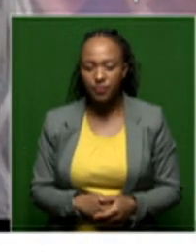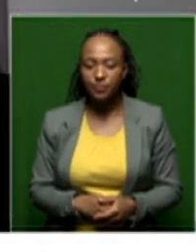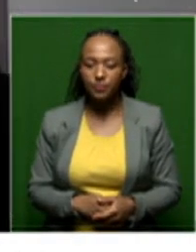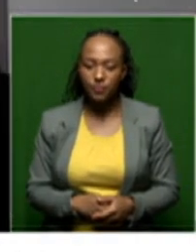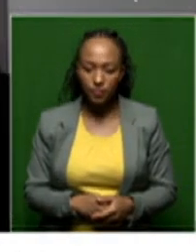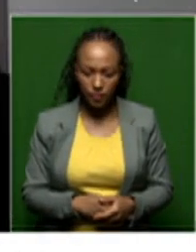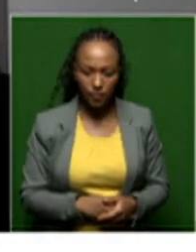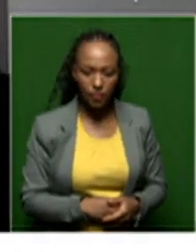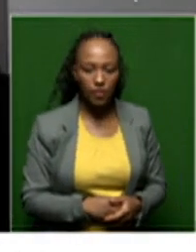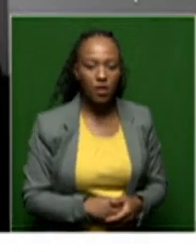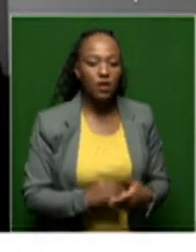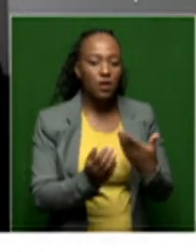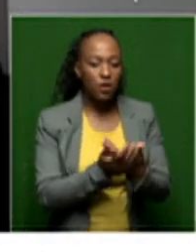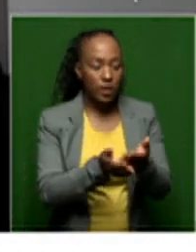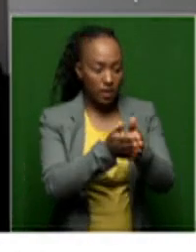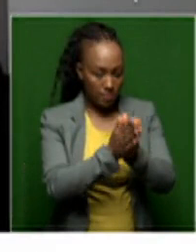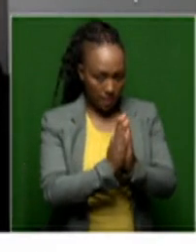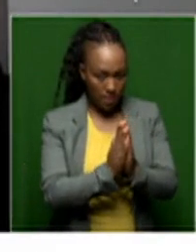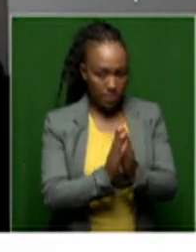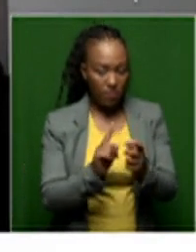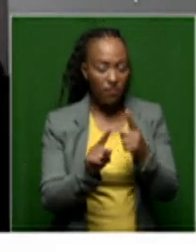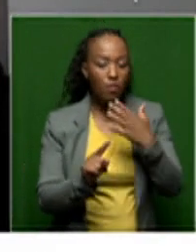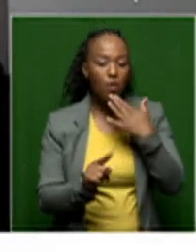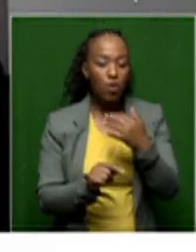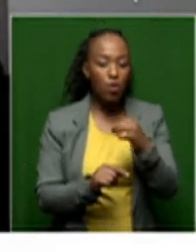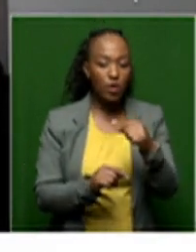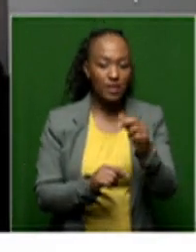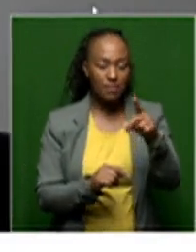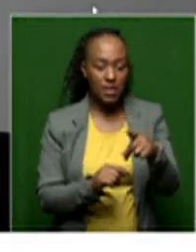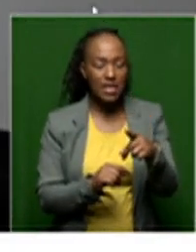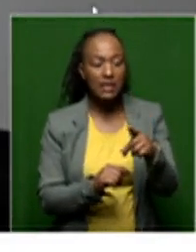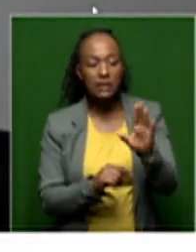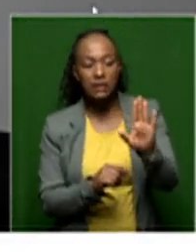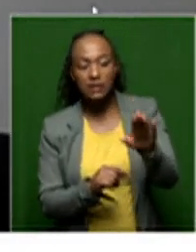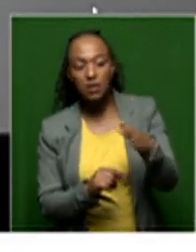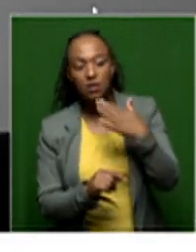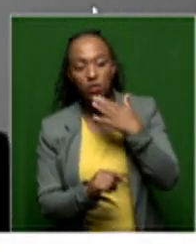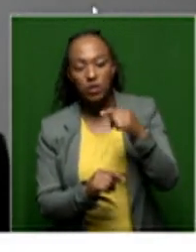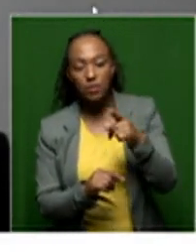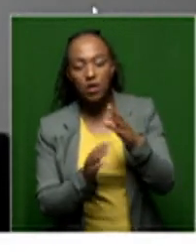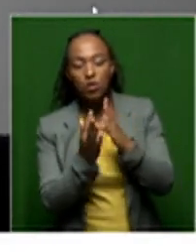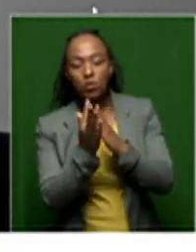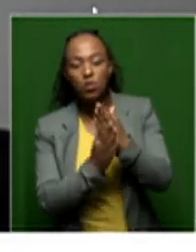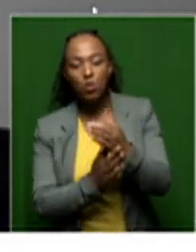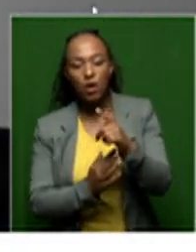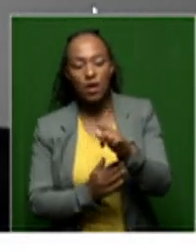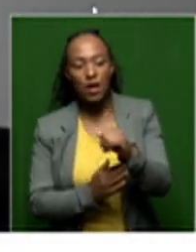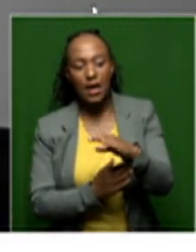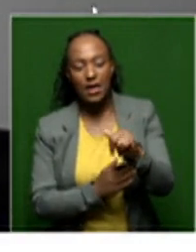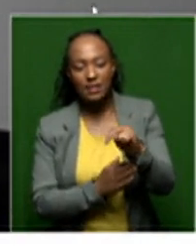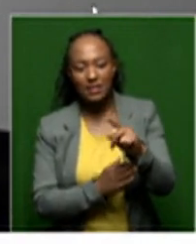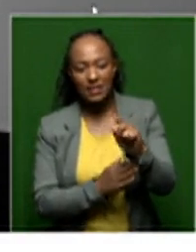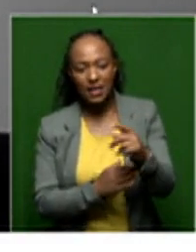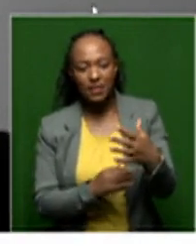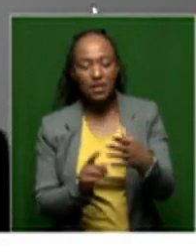So you could request a genetic test from your practitioner, where they could arrange with you to either test through Lancet or Ampath. And then there